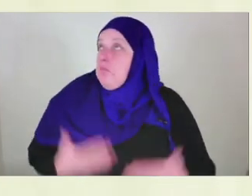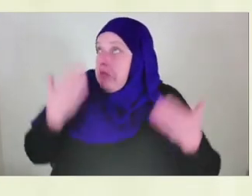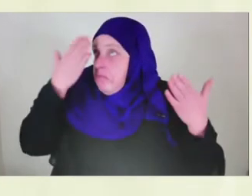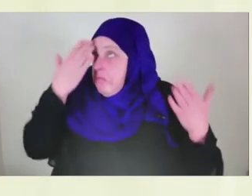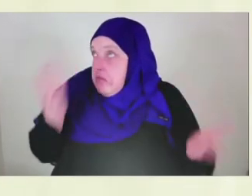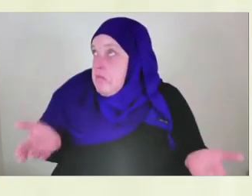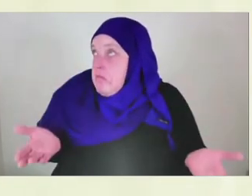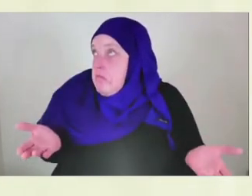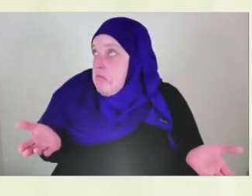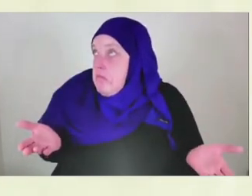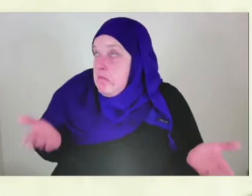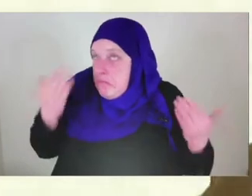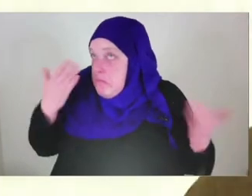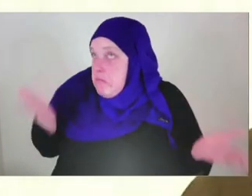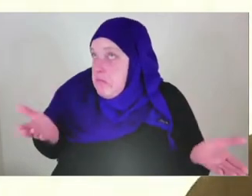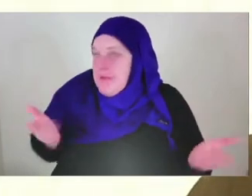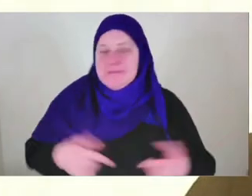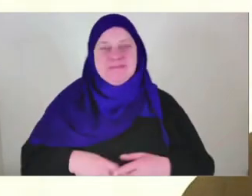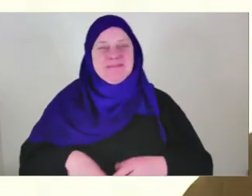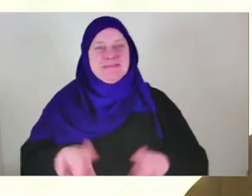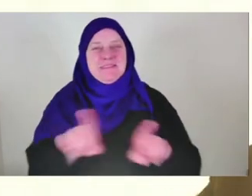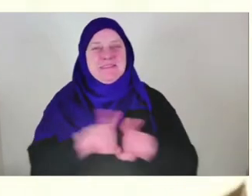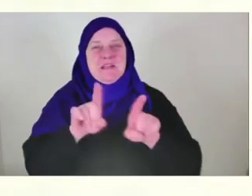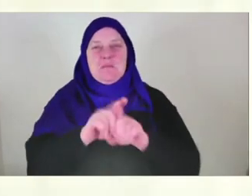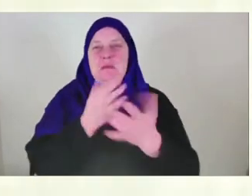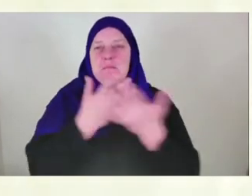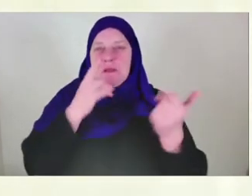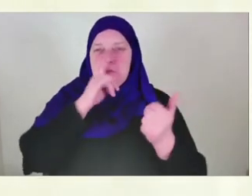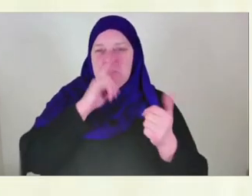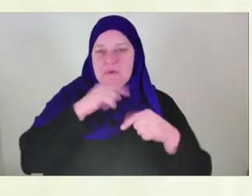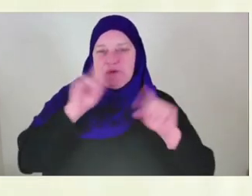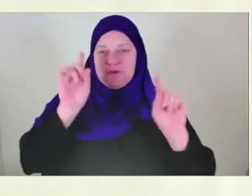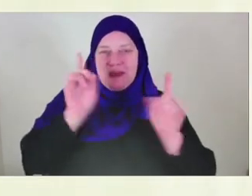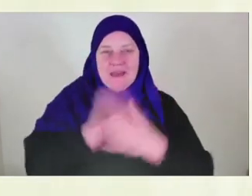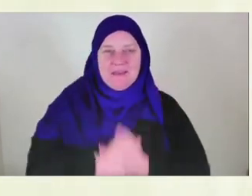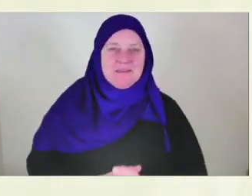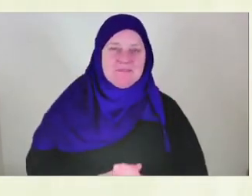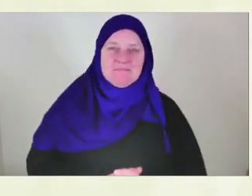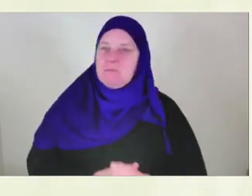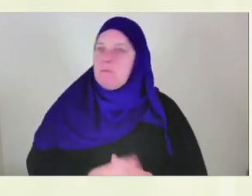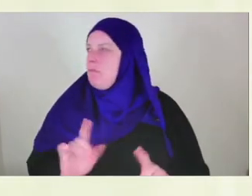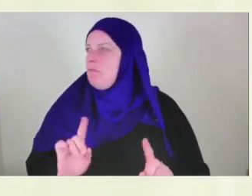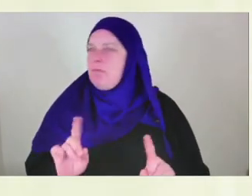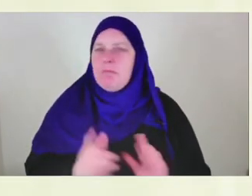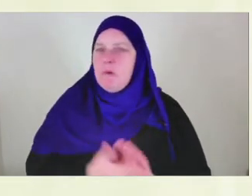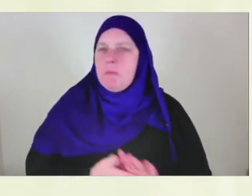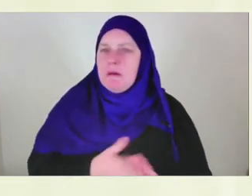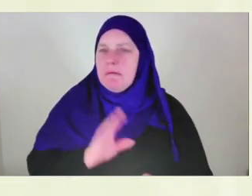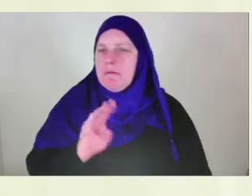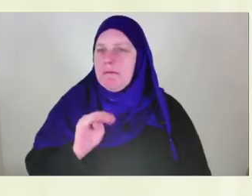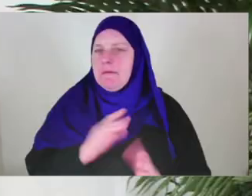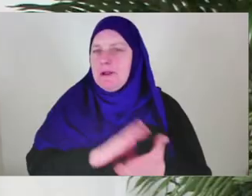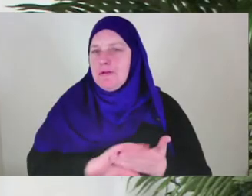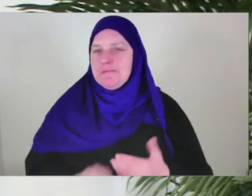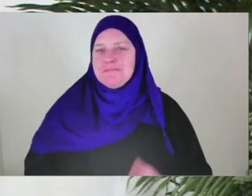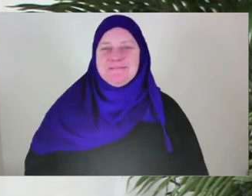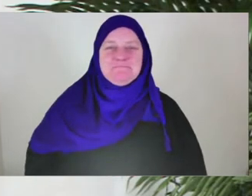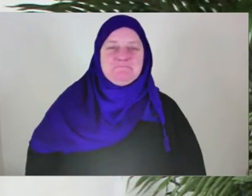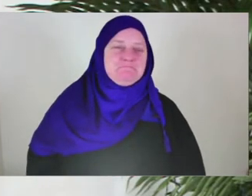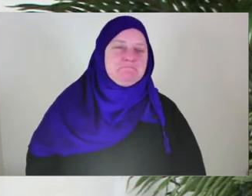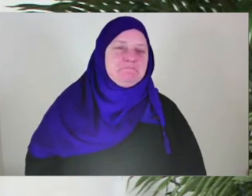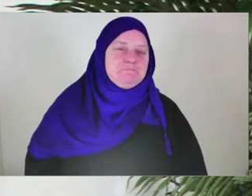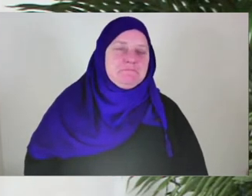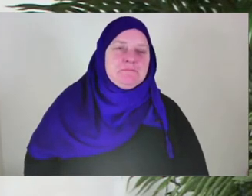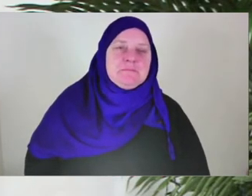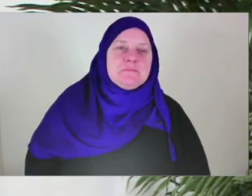happening these days. They say, what are you talking about? Yeah, we had a question. I know that you want to ask a question. Sayed,